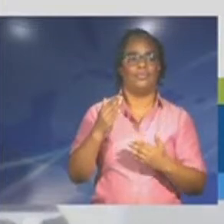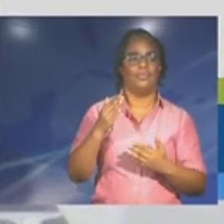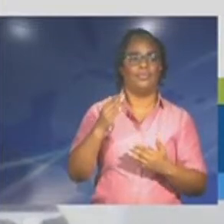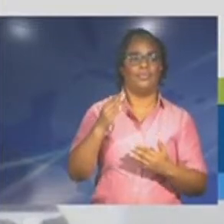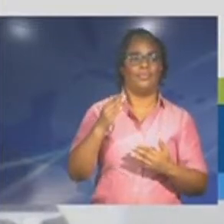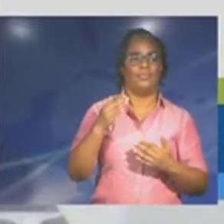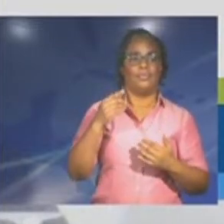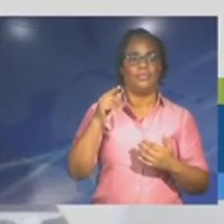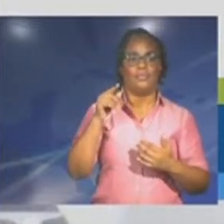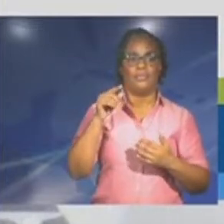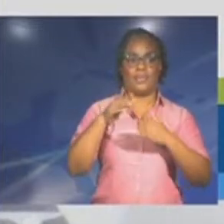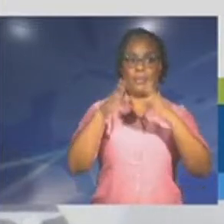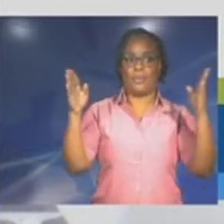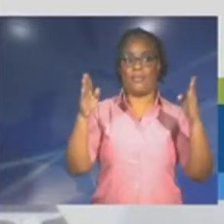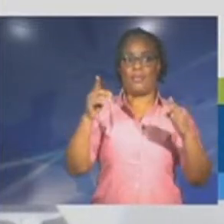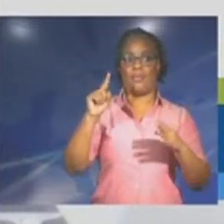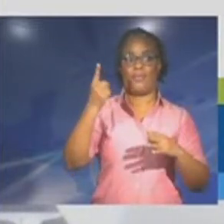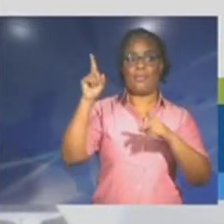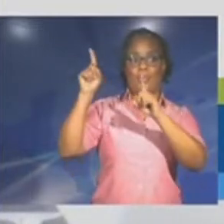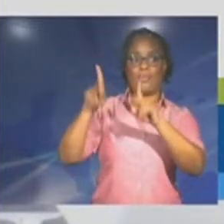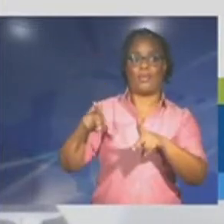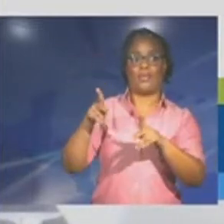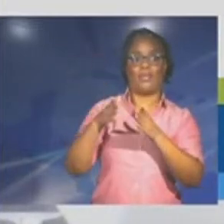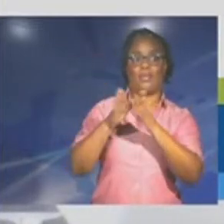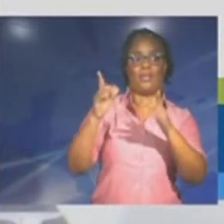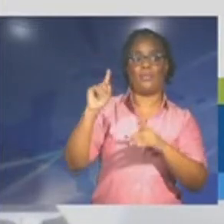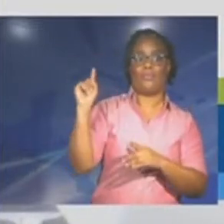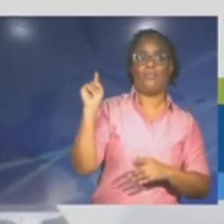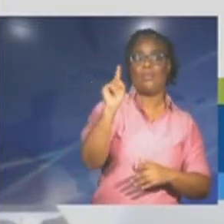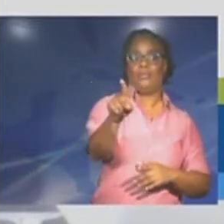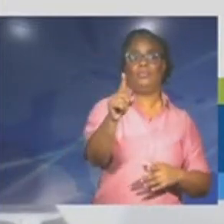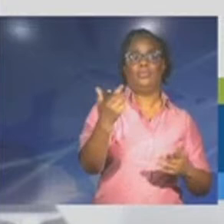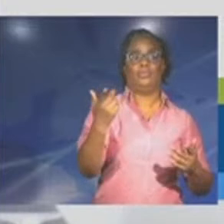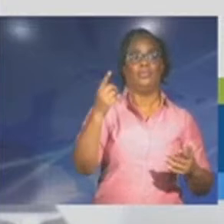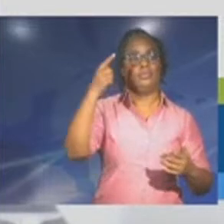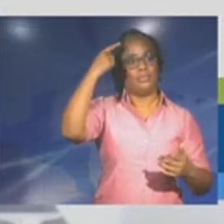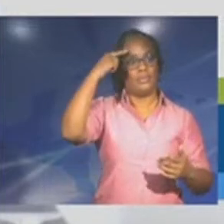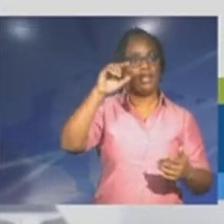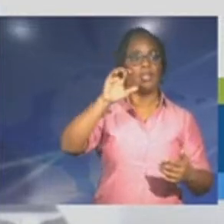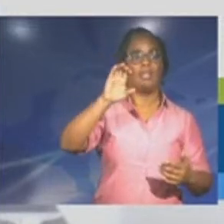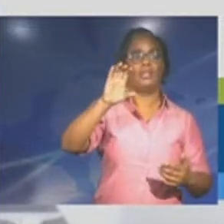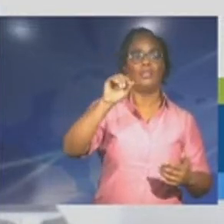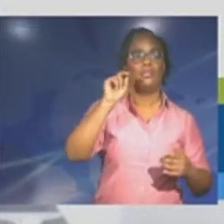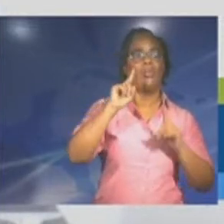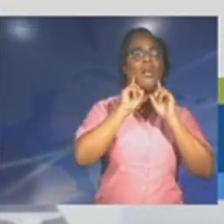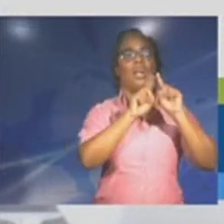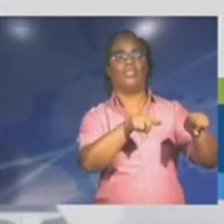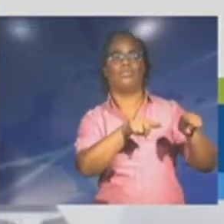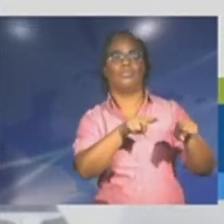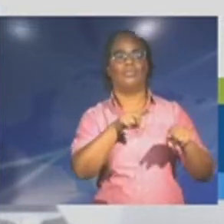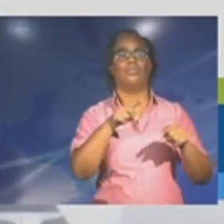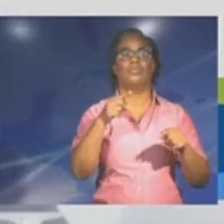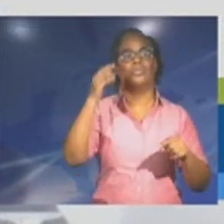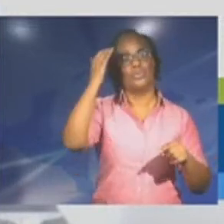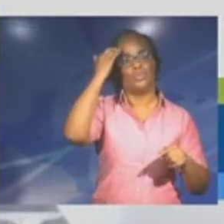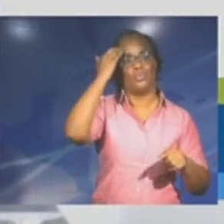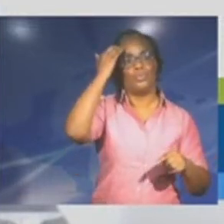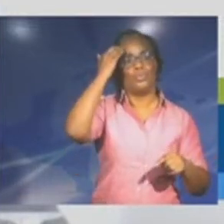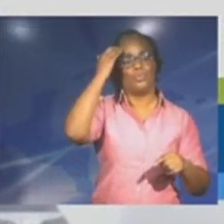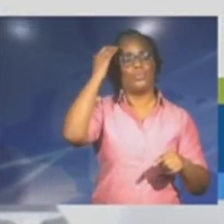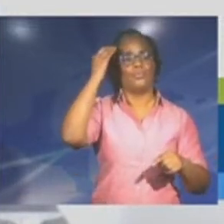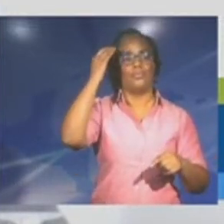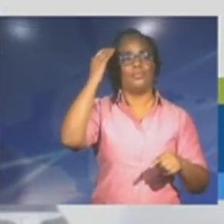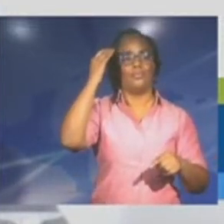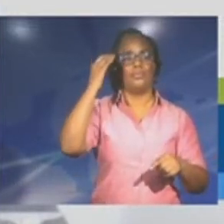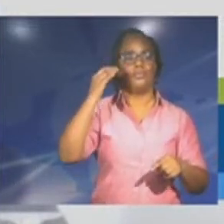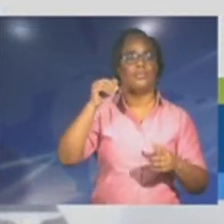of the public, and I think it might be CMO would be able to answer that. They want to know when surgeries at the radiology department